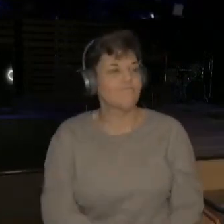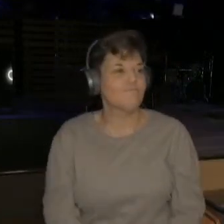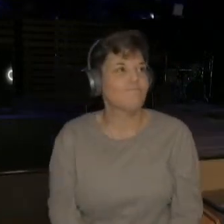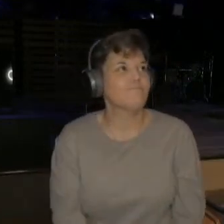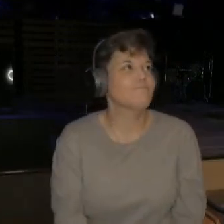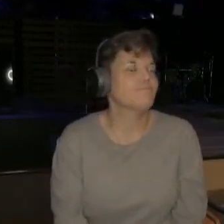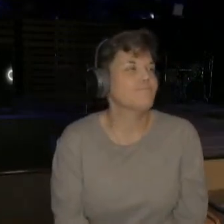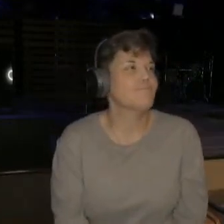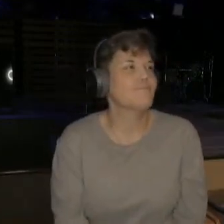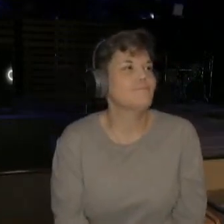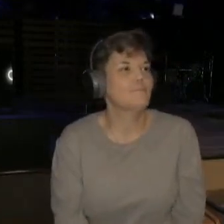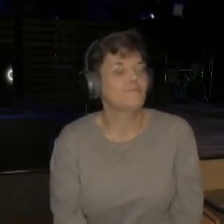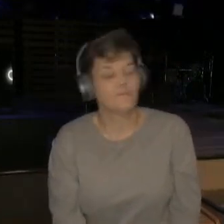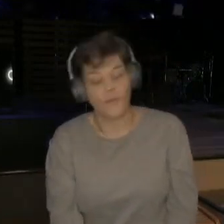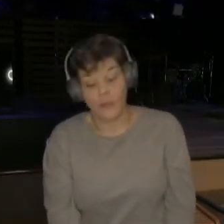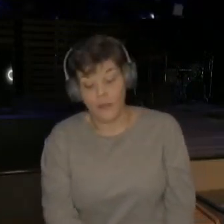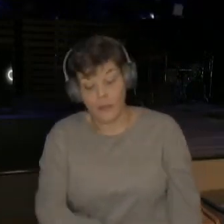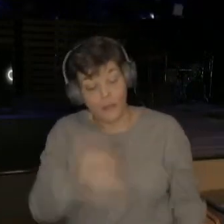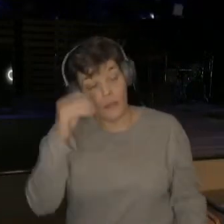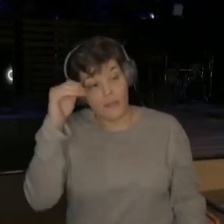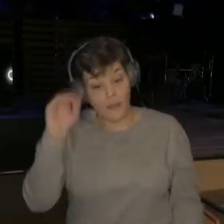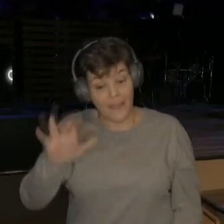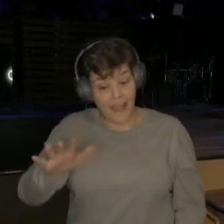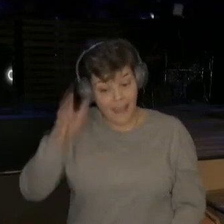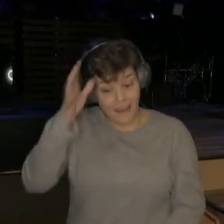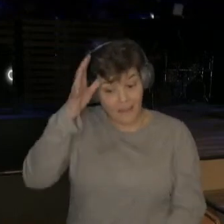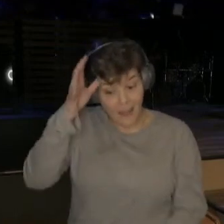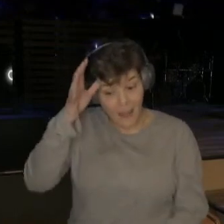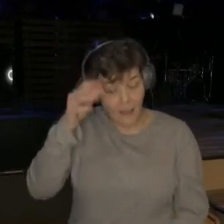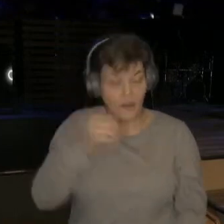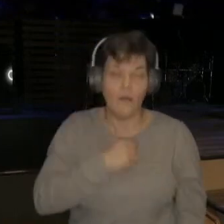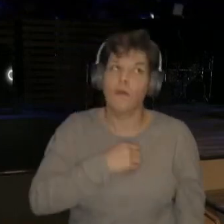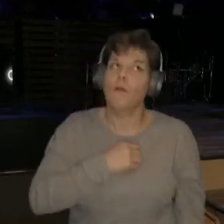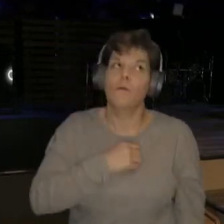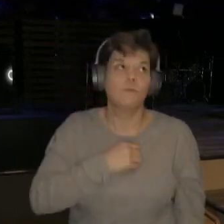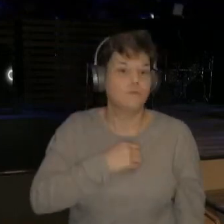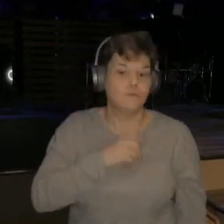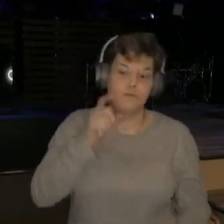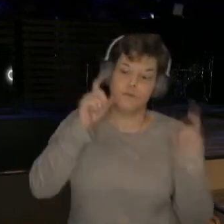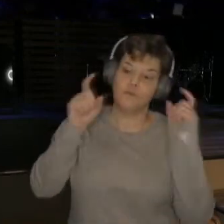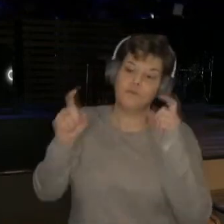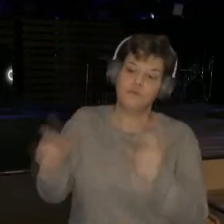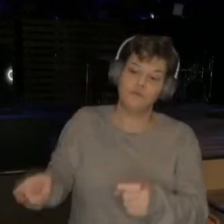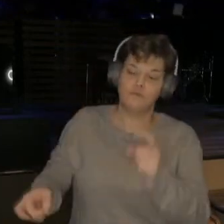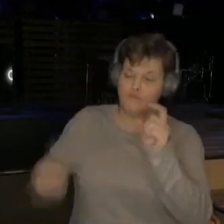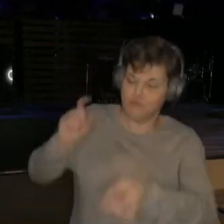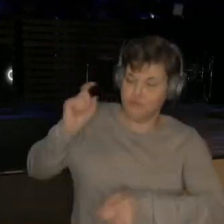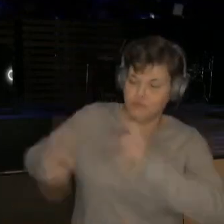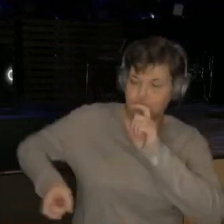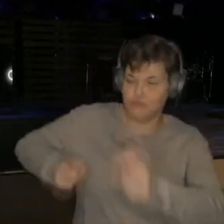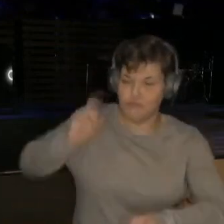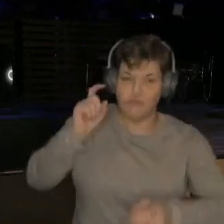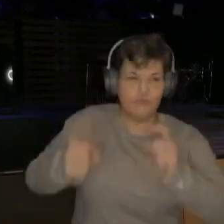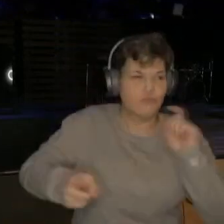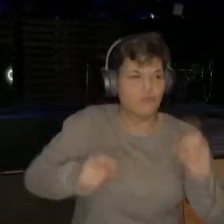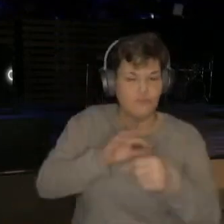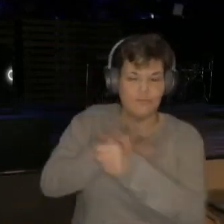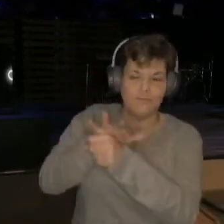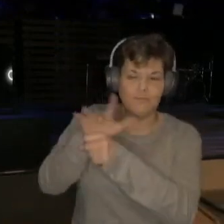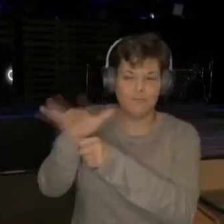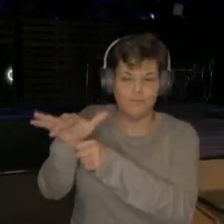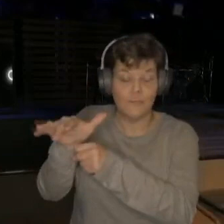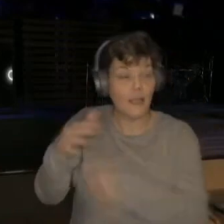The generosity of this father is extraordinary. I would have expected the father to tell the son something like